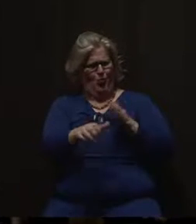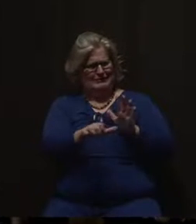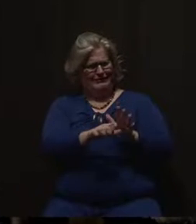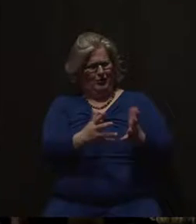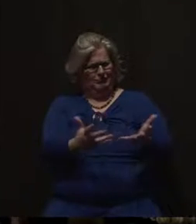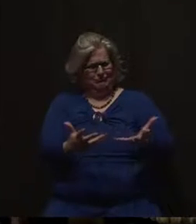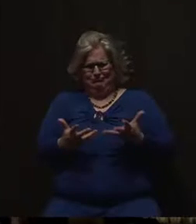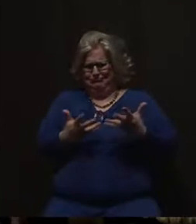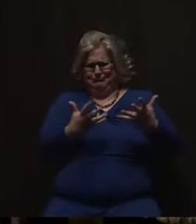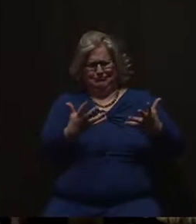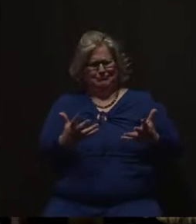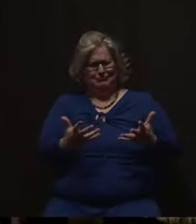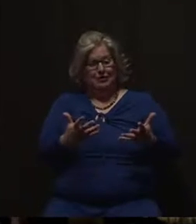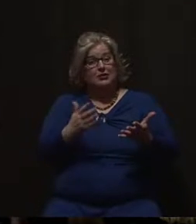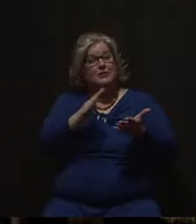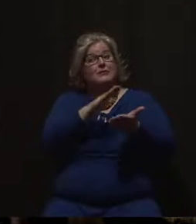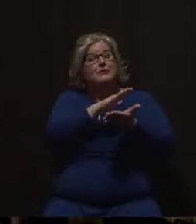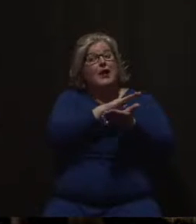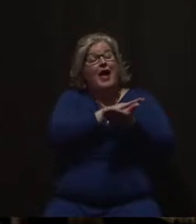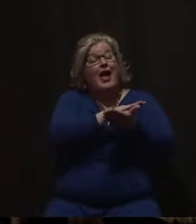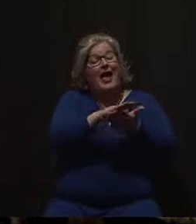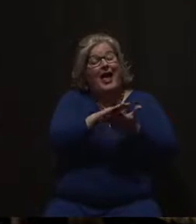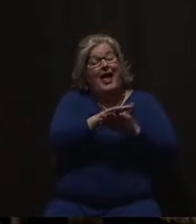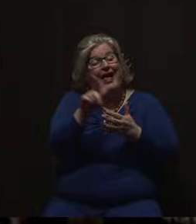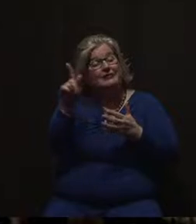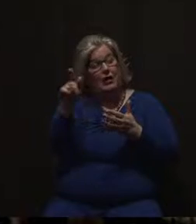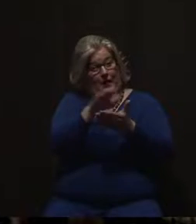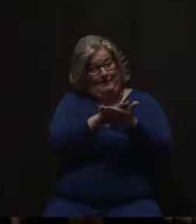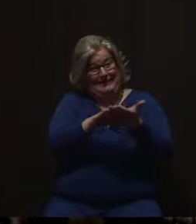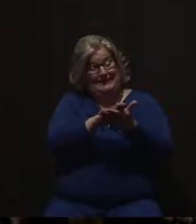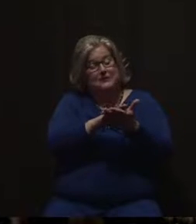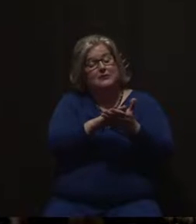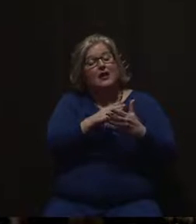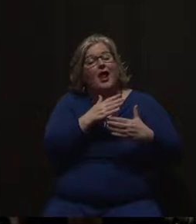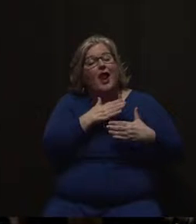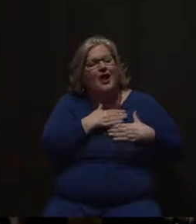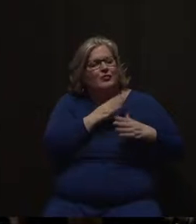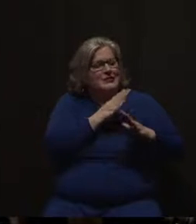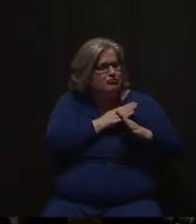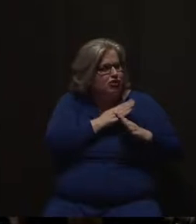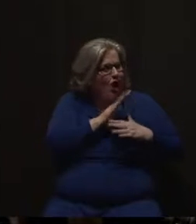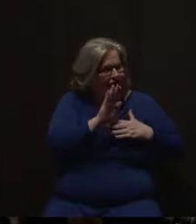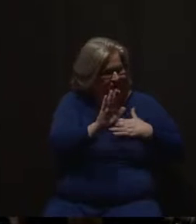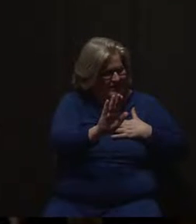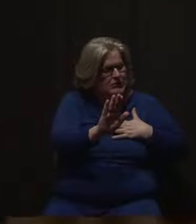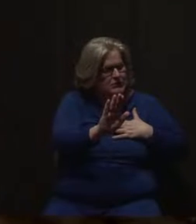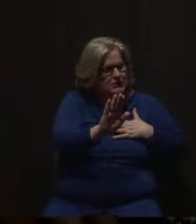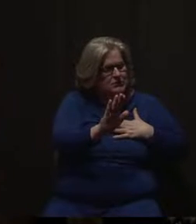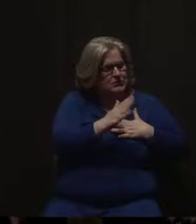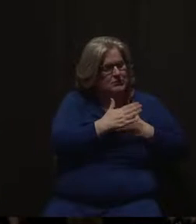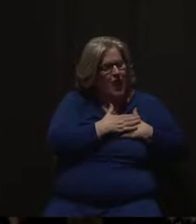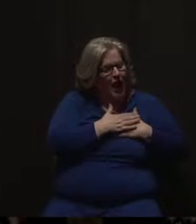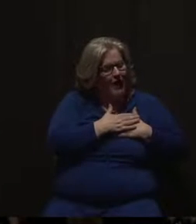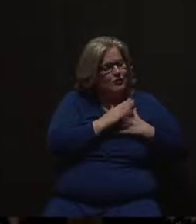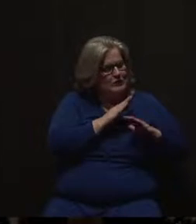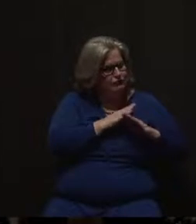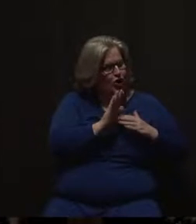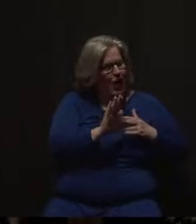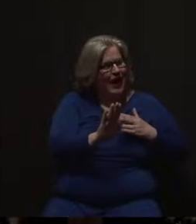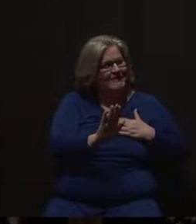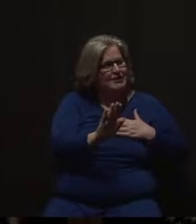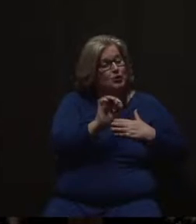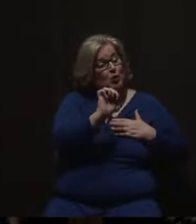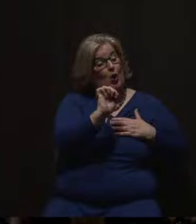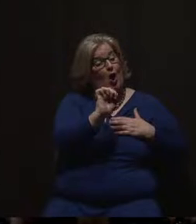Well, for Hannah Arendt, love meant the private, as in the realm of the private, and so in